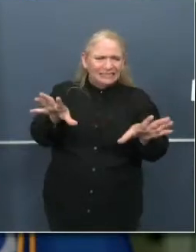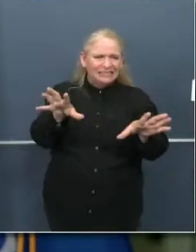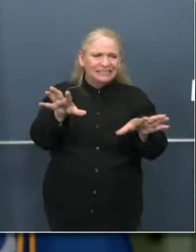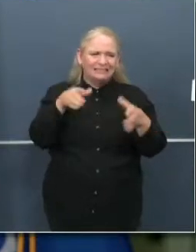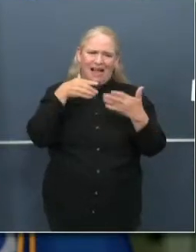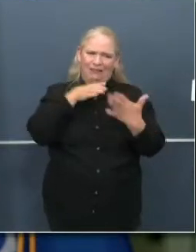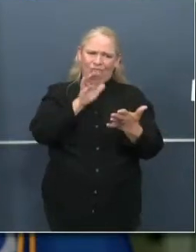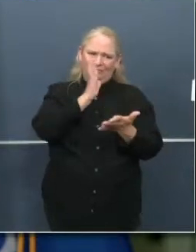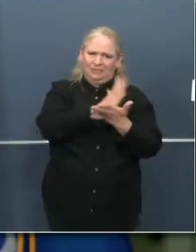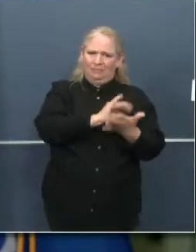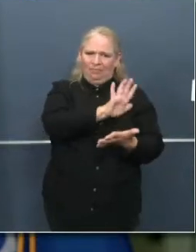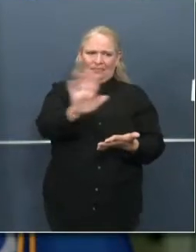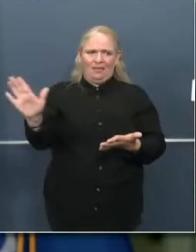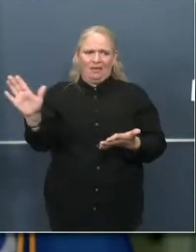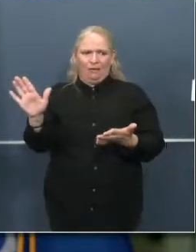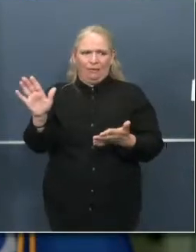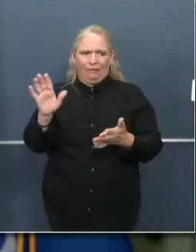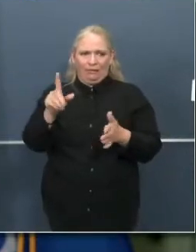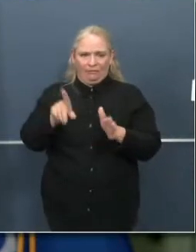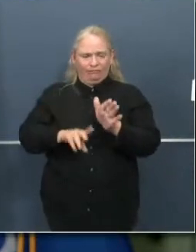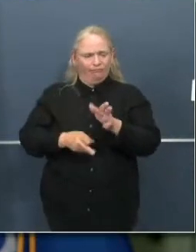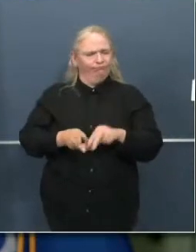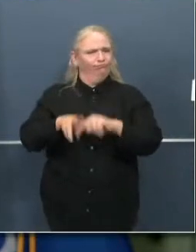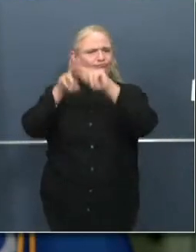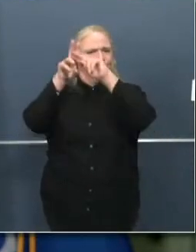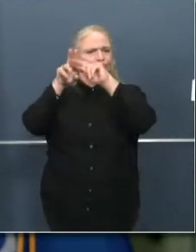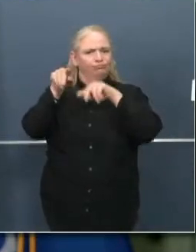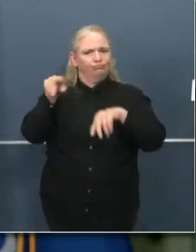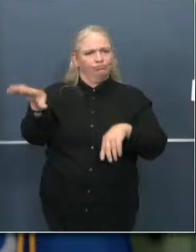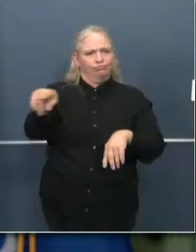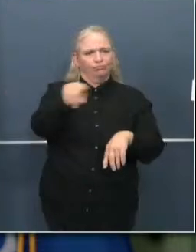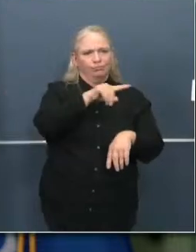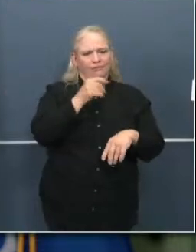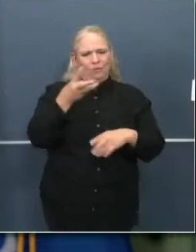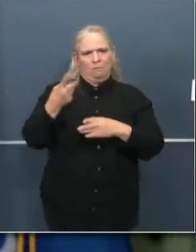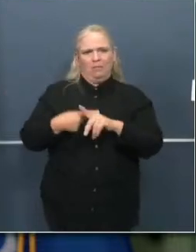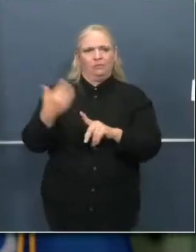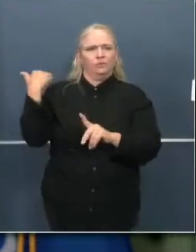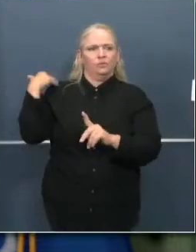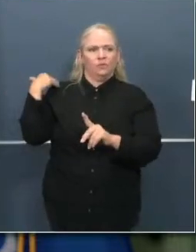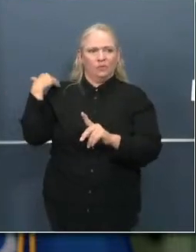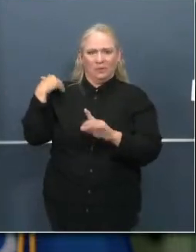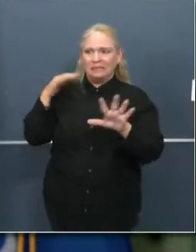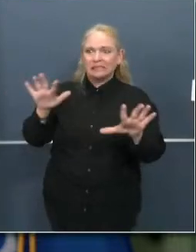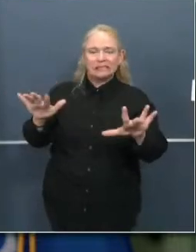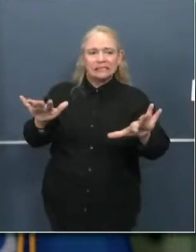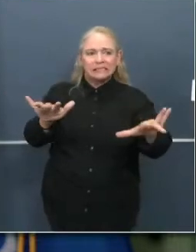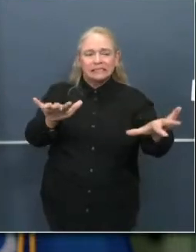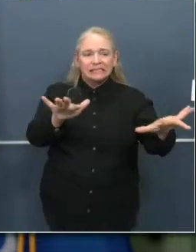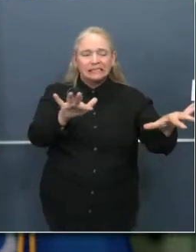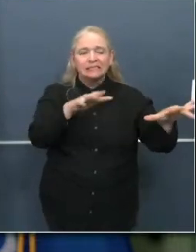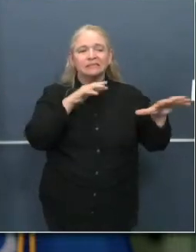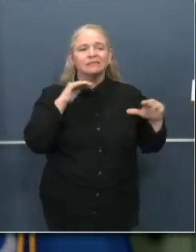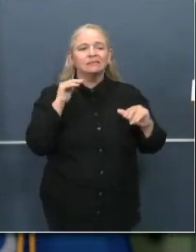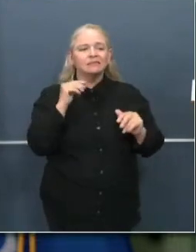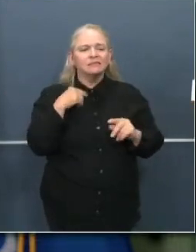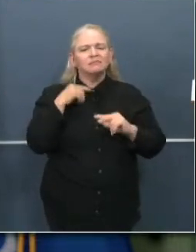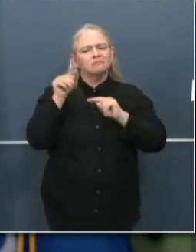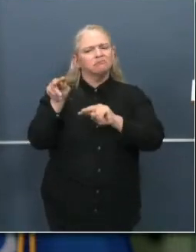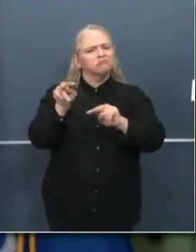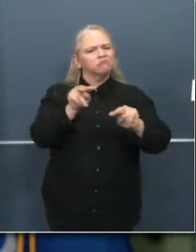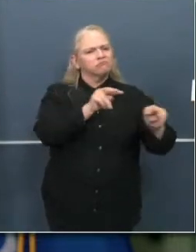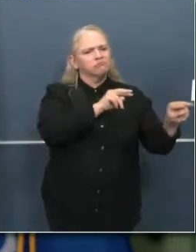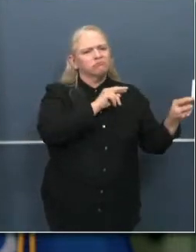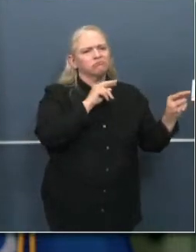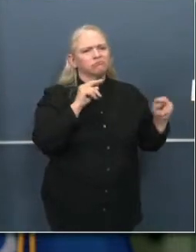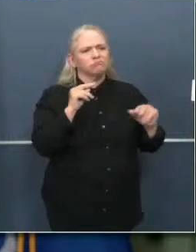that inures, I think, to where we are in terms of the presentation of this data and hopes